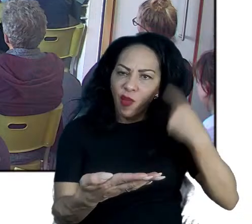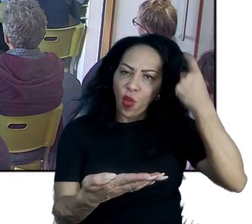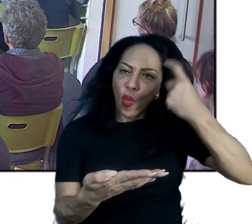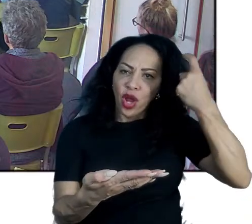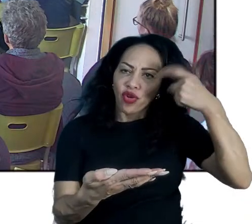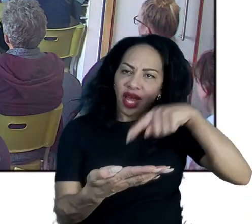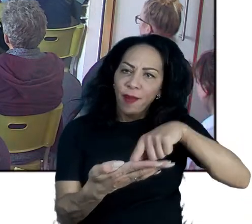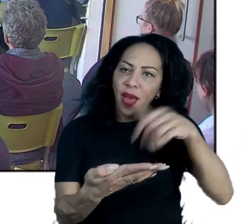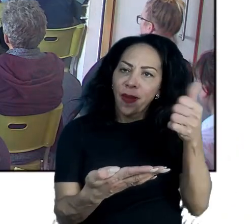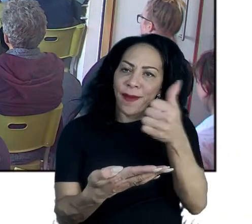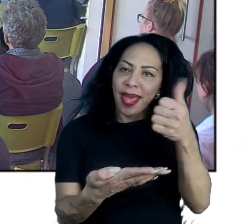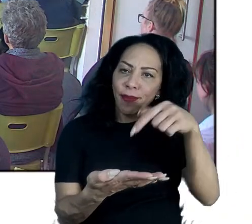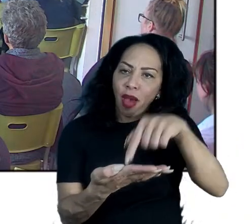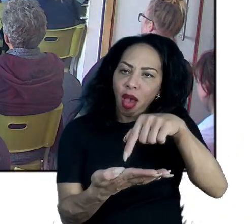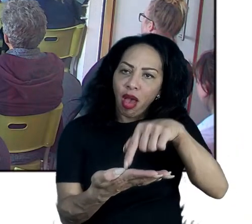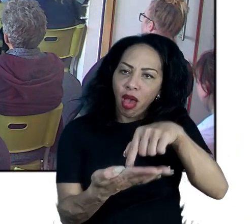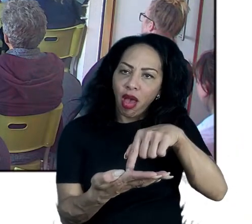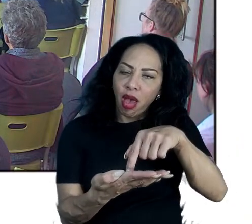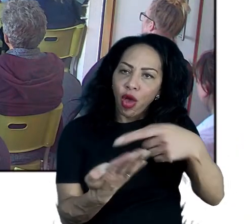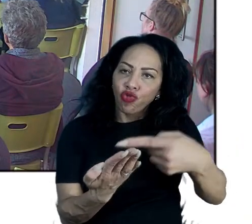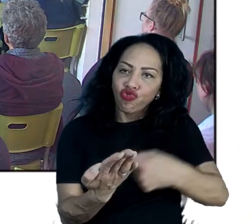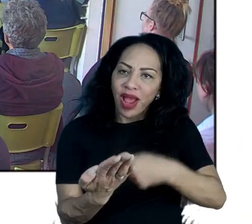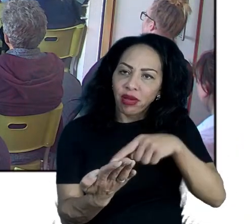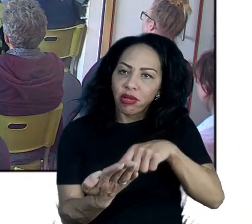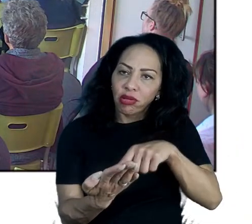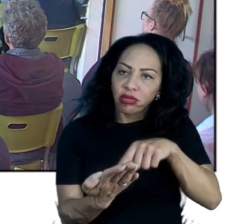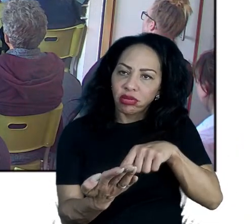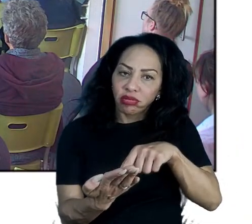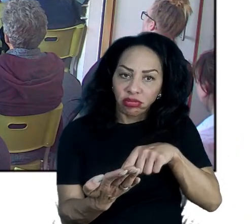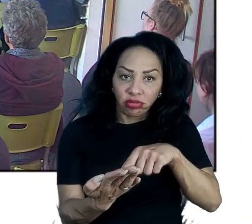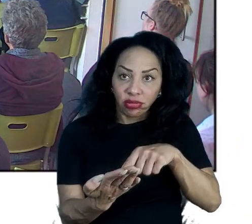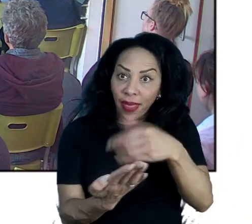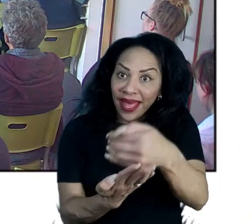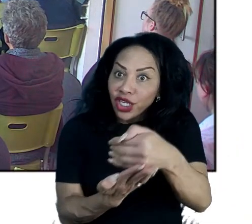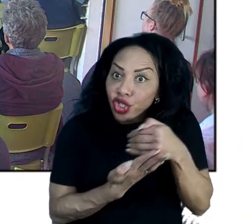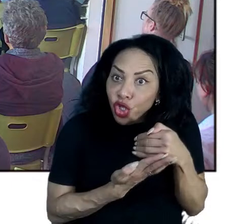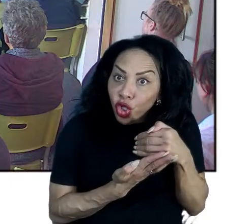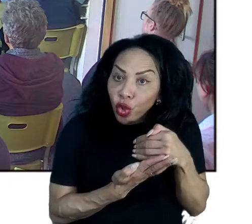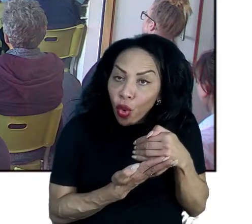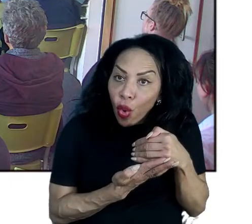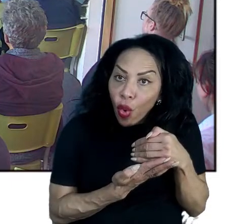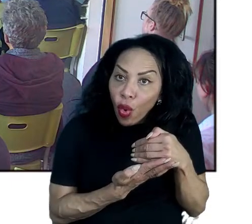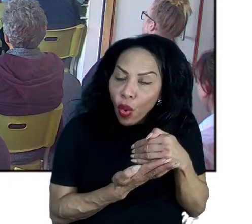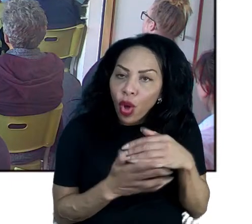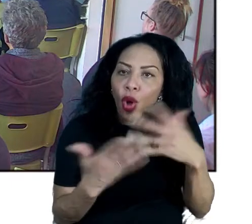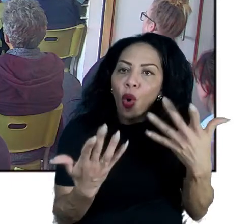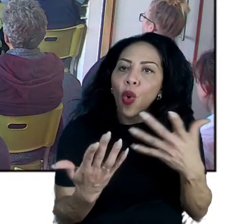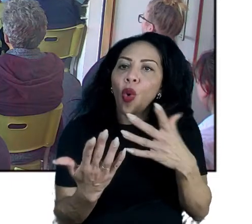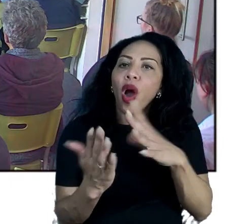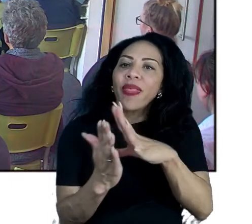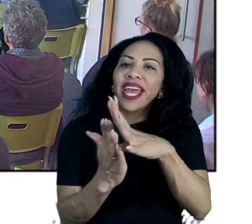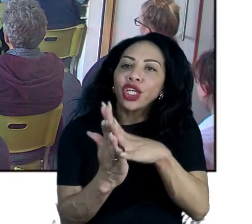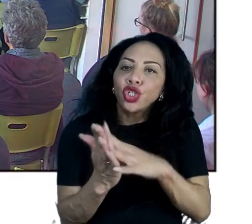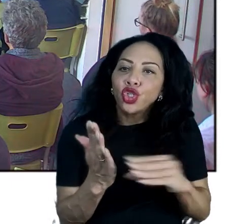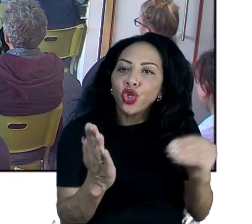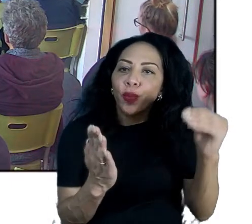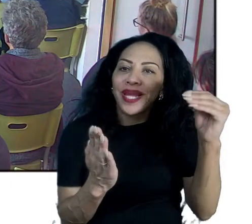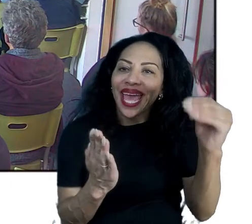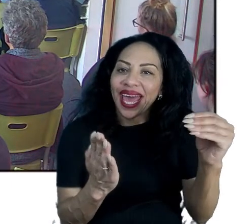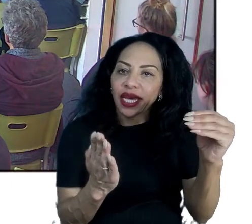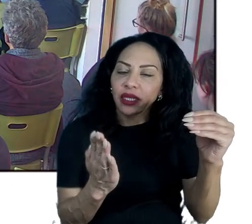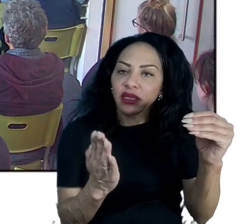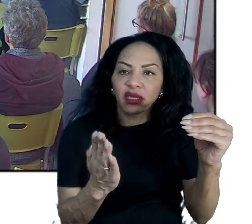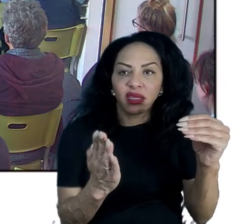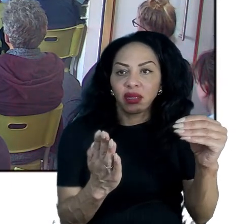remains there, the paper records. Are they secure, or if they're duplicated, are they likely to be just digitized and